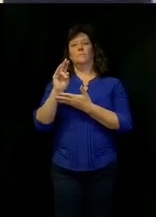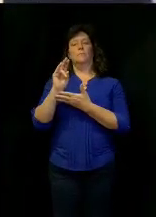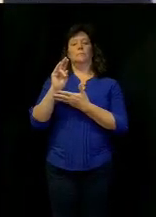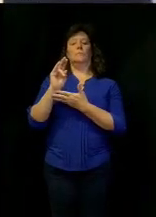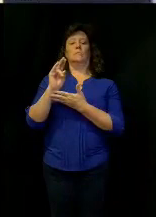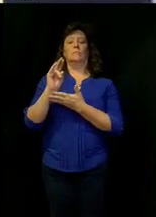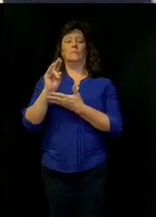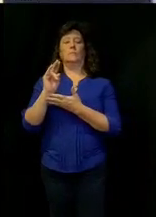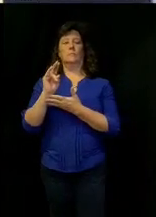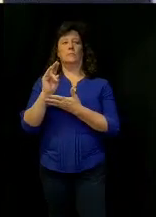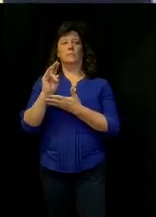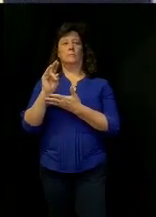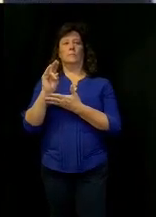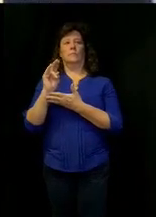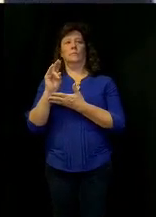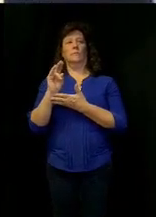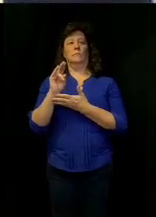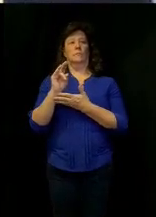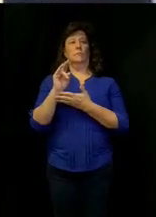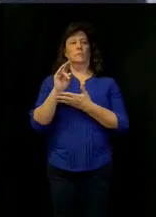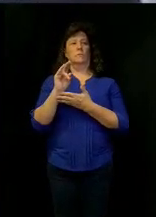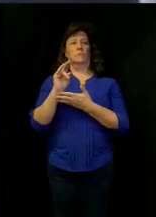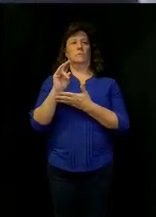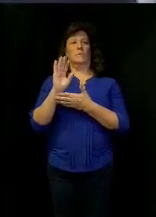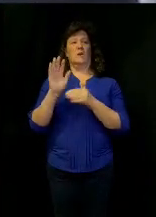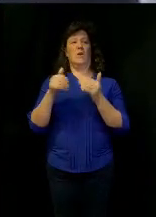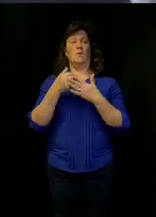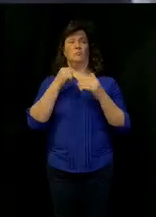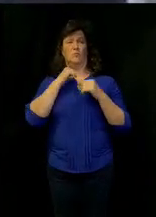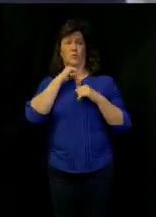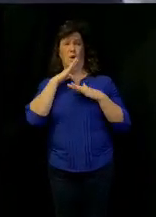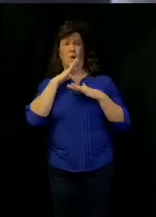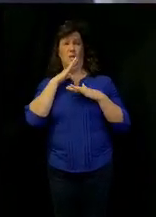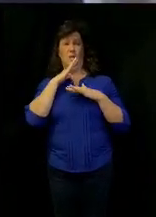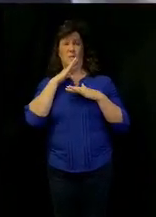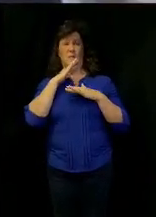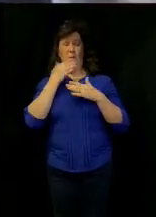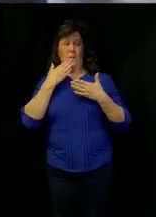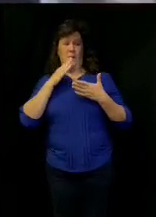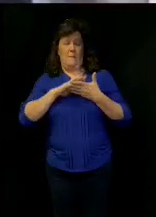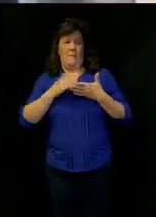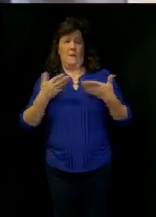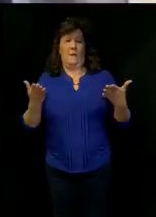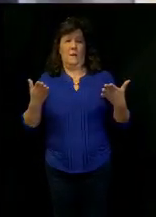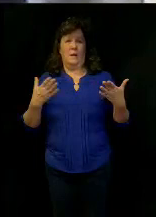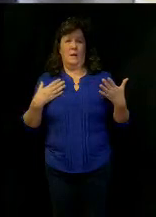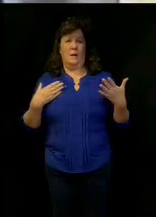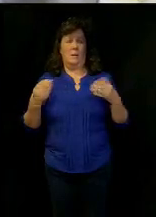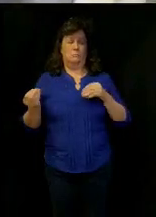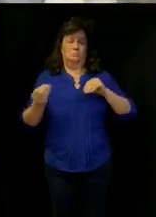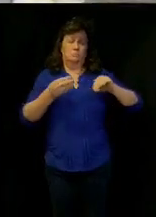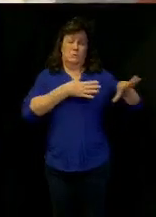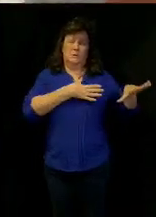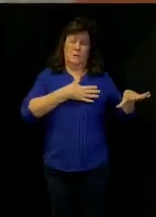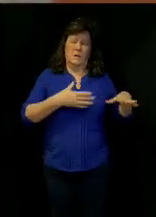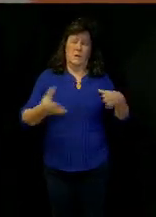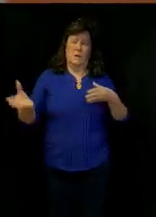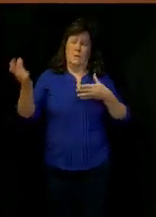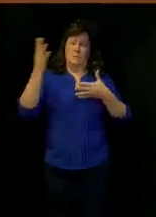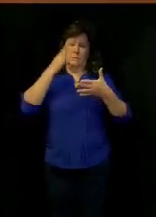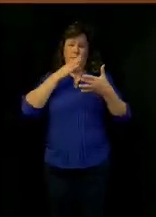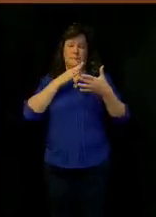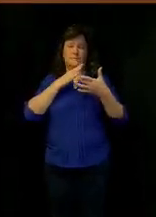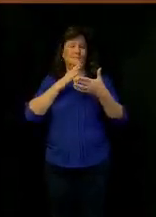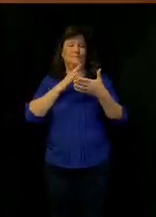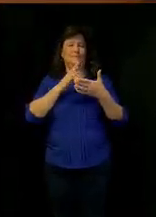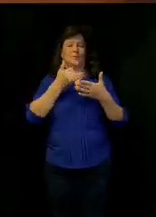Verse 21, it says, therefore, lay aside all filthiness and overflow of wickedness and receive with meekness the implanted word. Actually, let's go back up here to